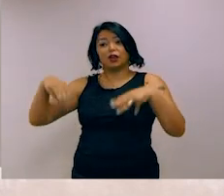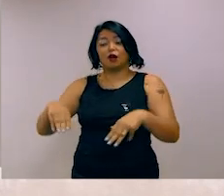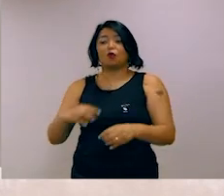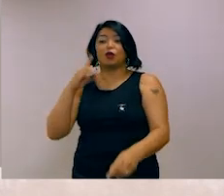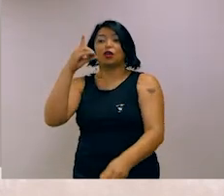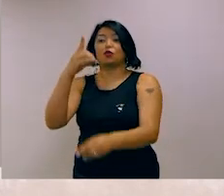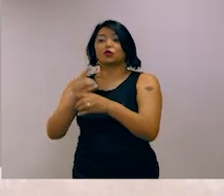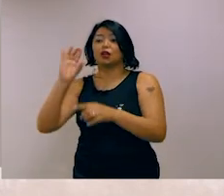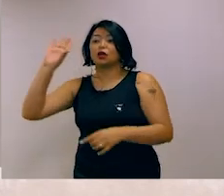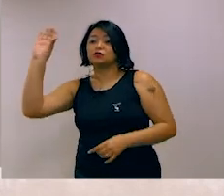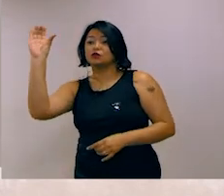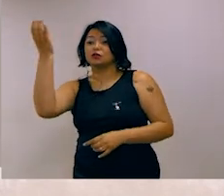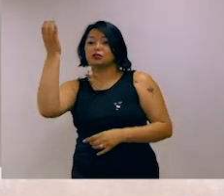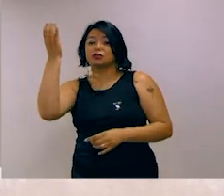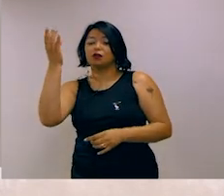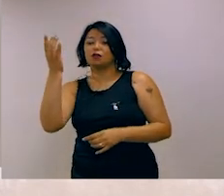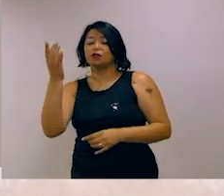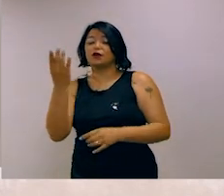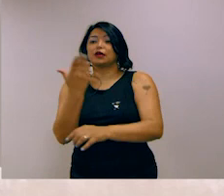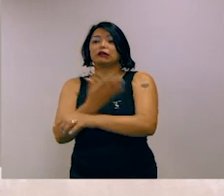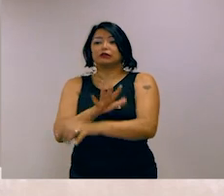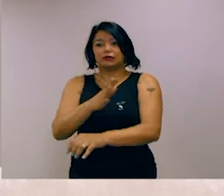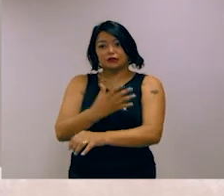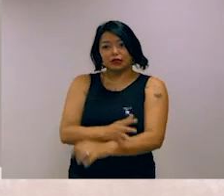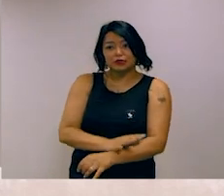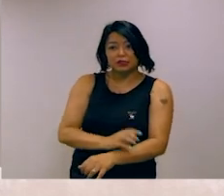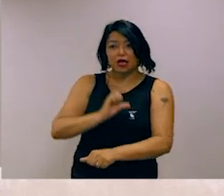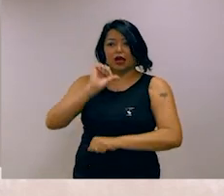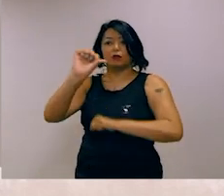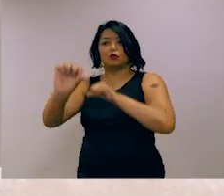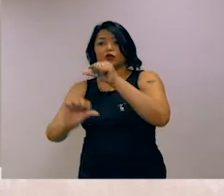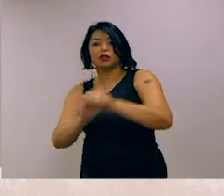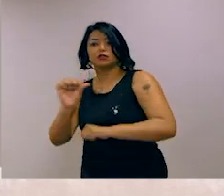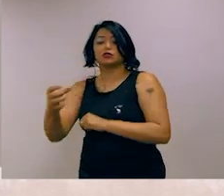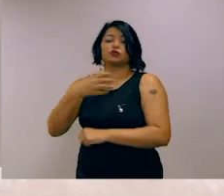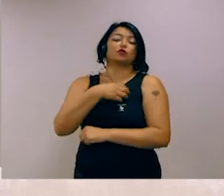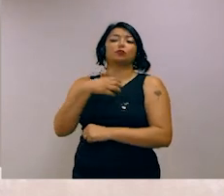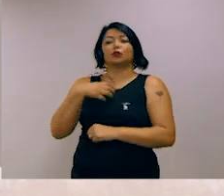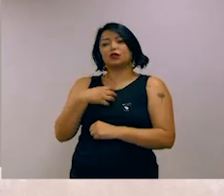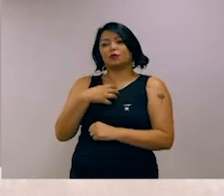change, which could be thought of as an answer to the question of,